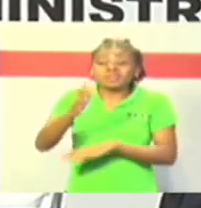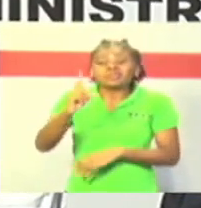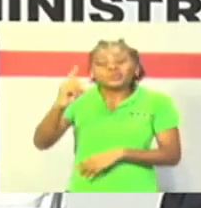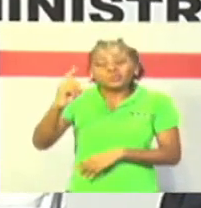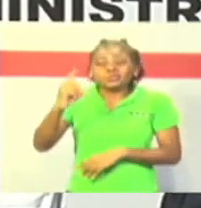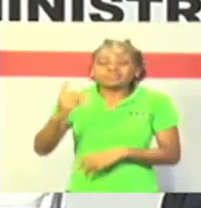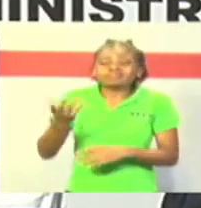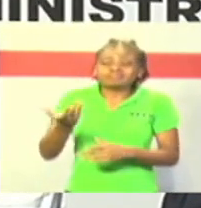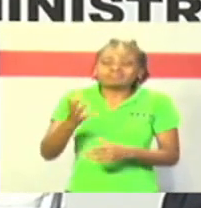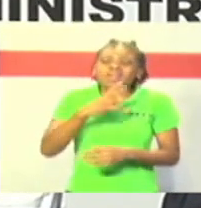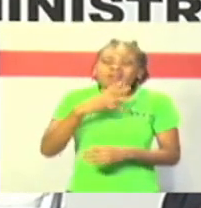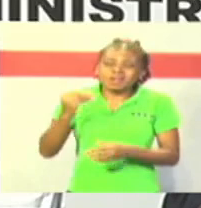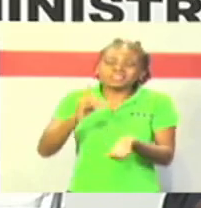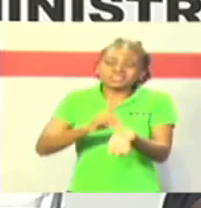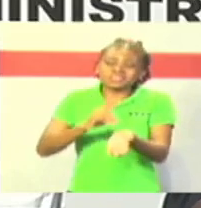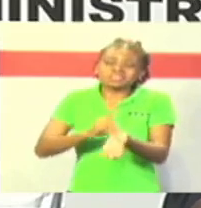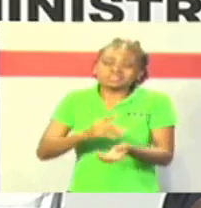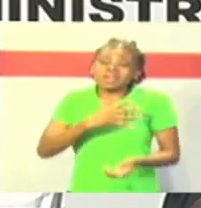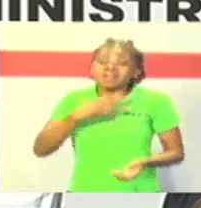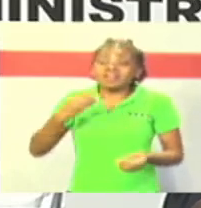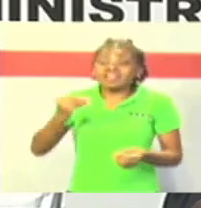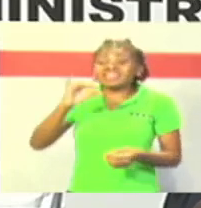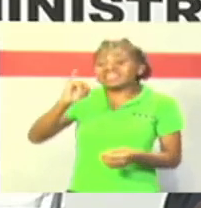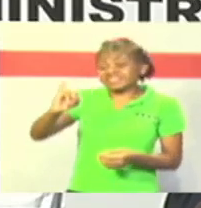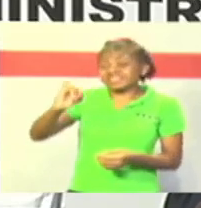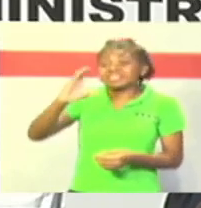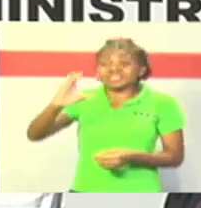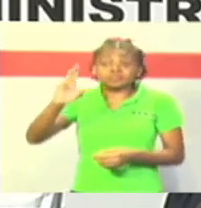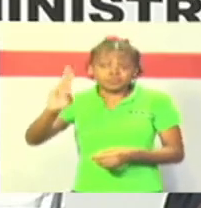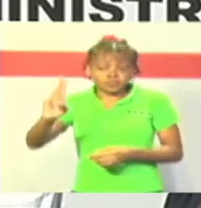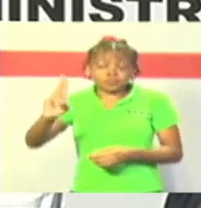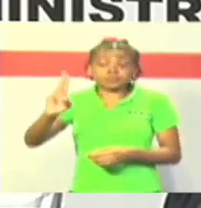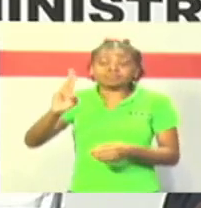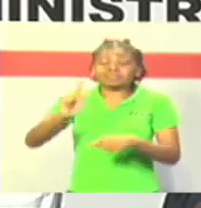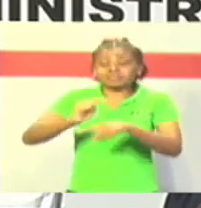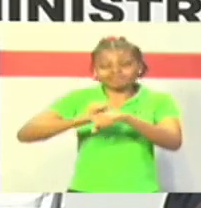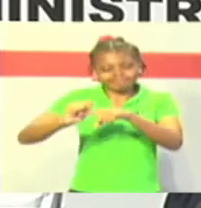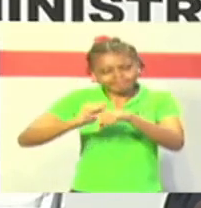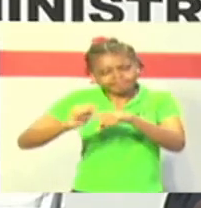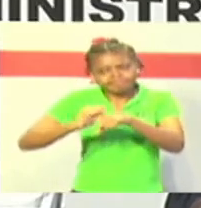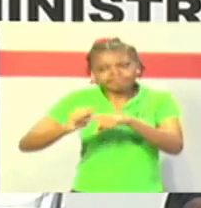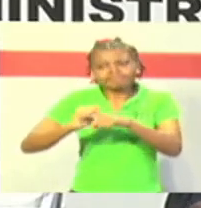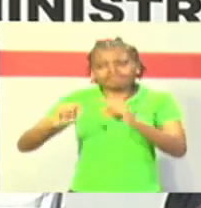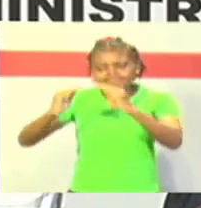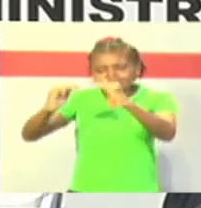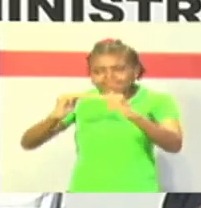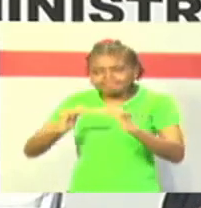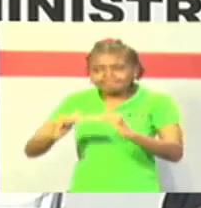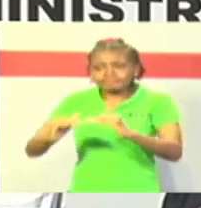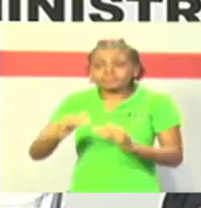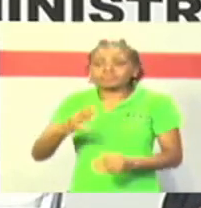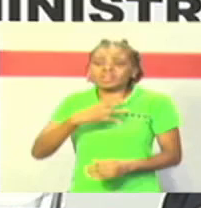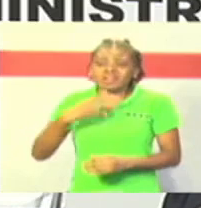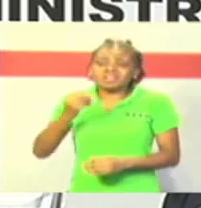similarly, intensive care training for lower level staff, worst case scenario,